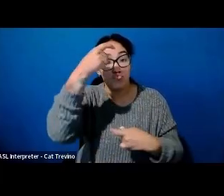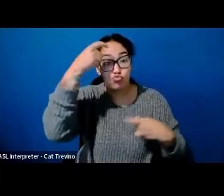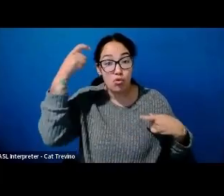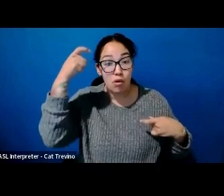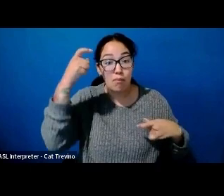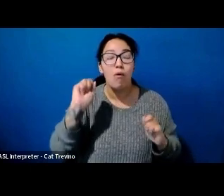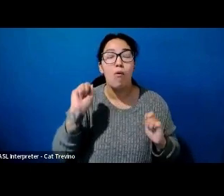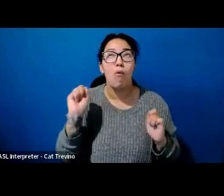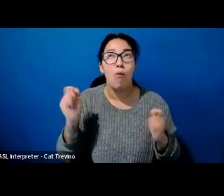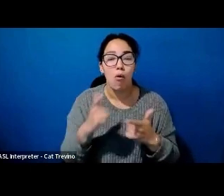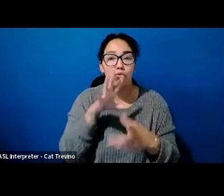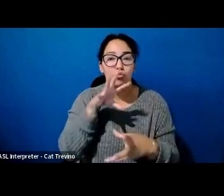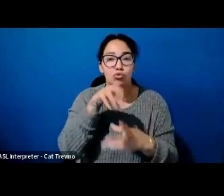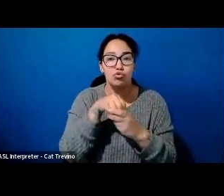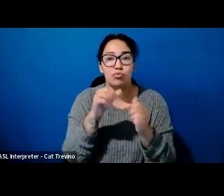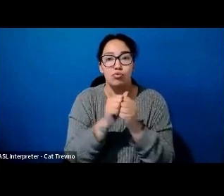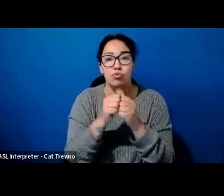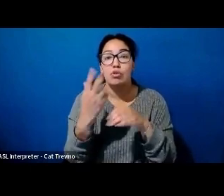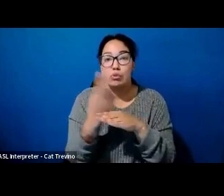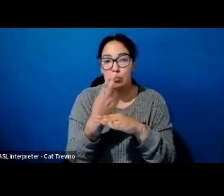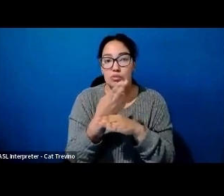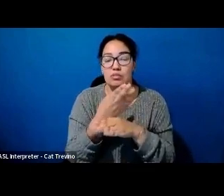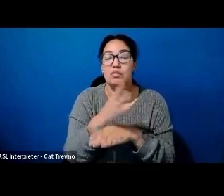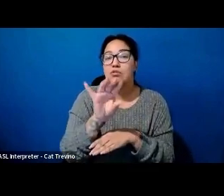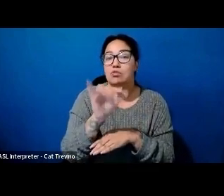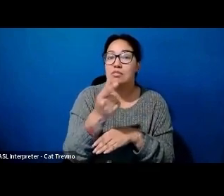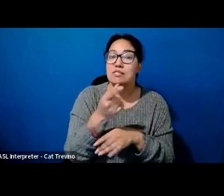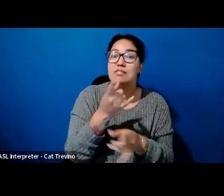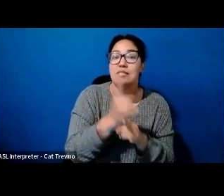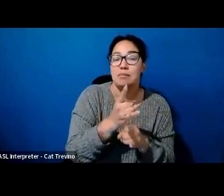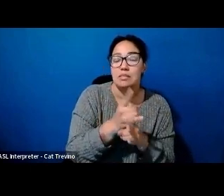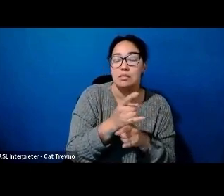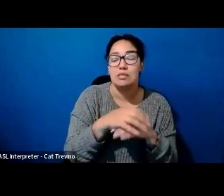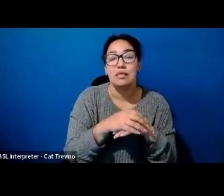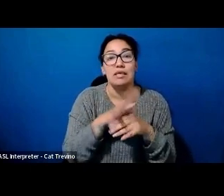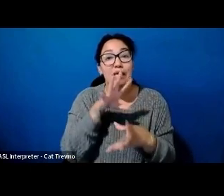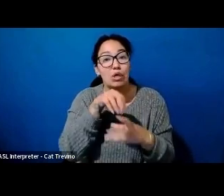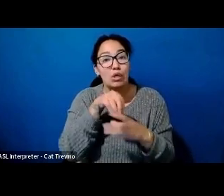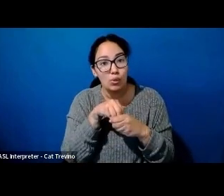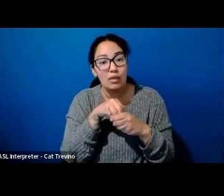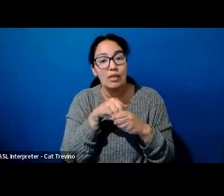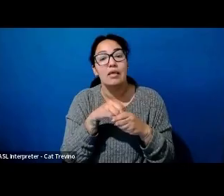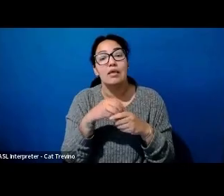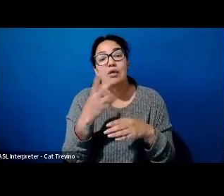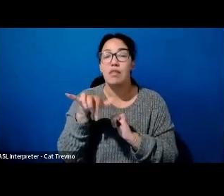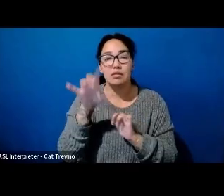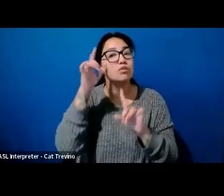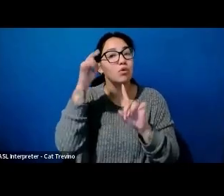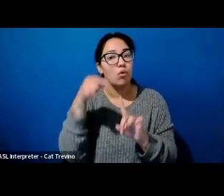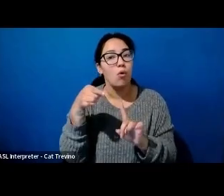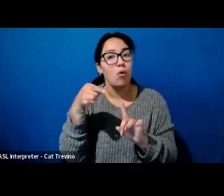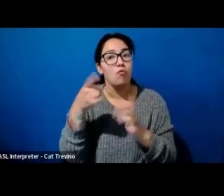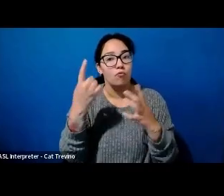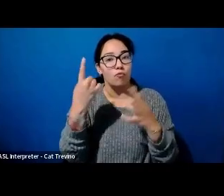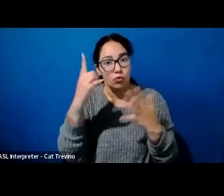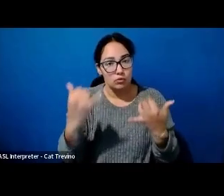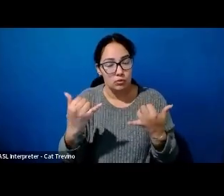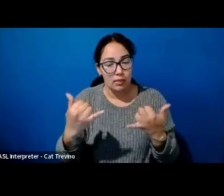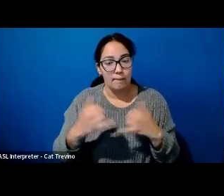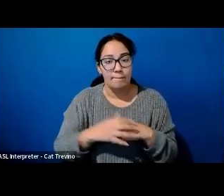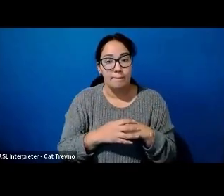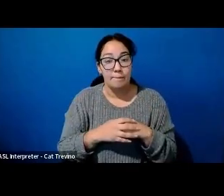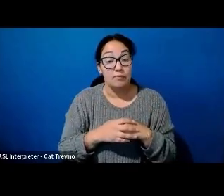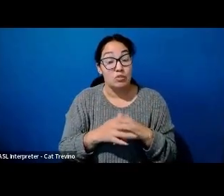contribute to the use of substances in adolescence, including substance use disorders. And